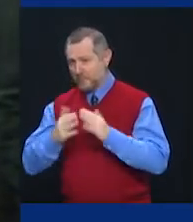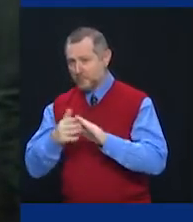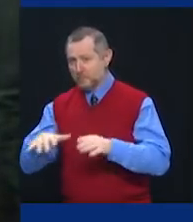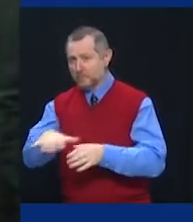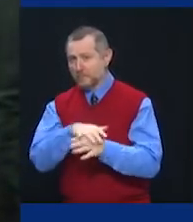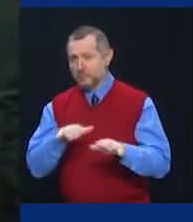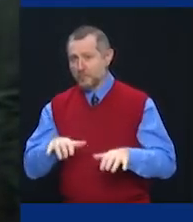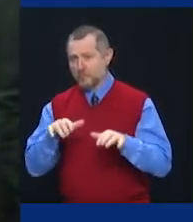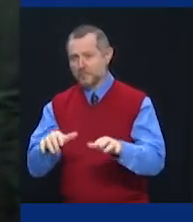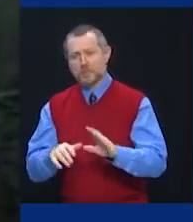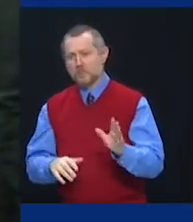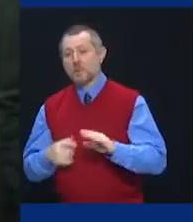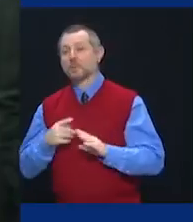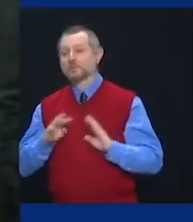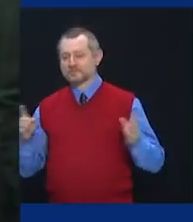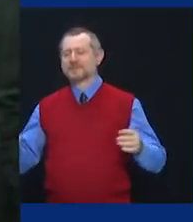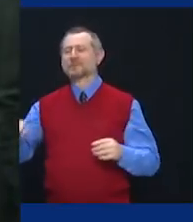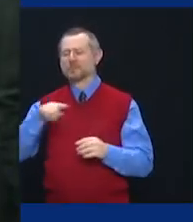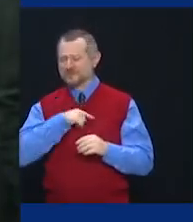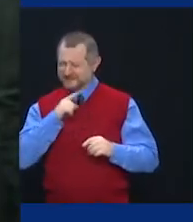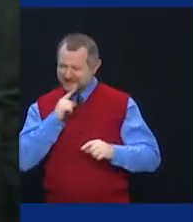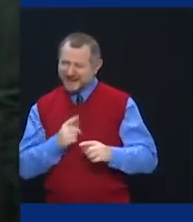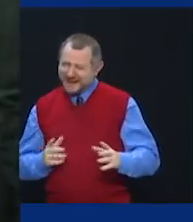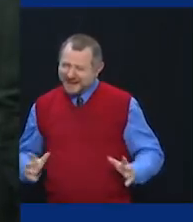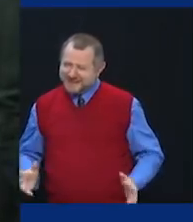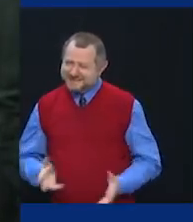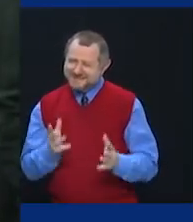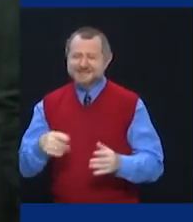say take the vaccine.